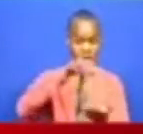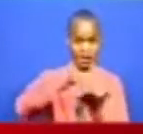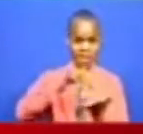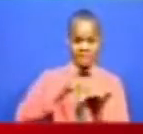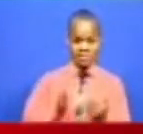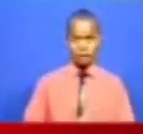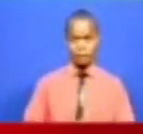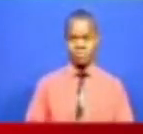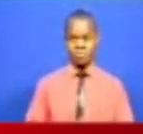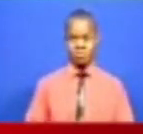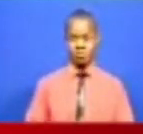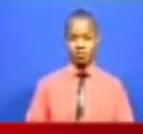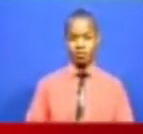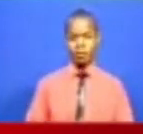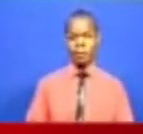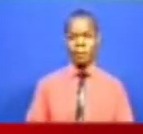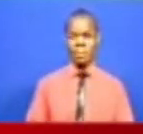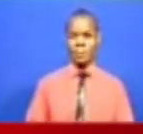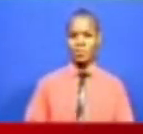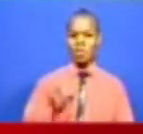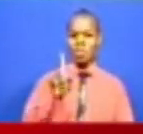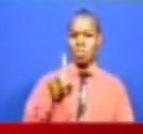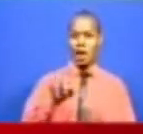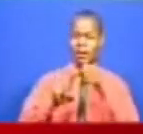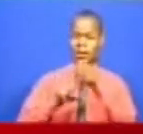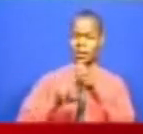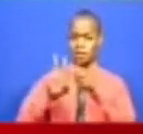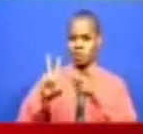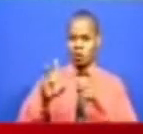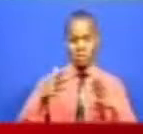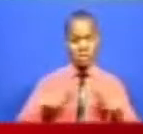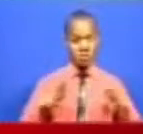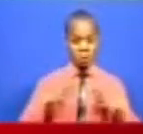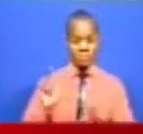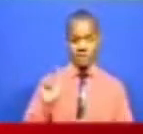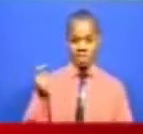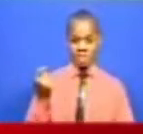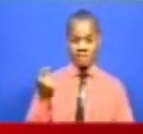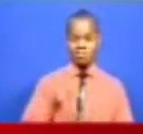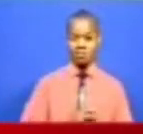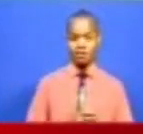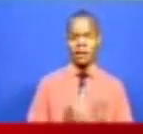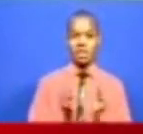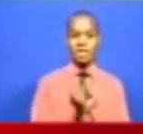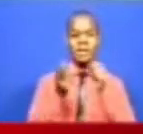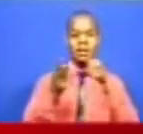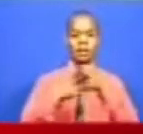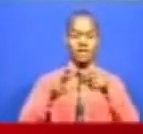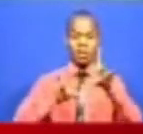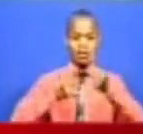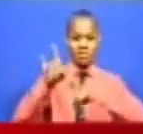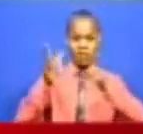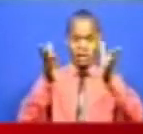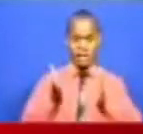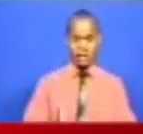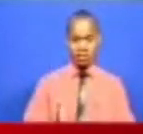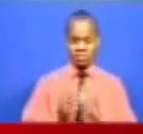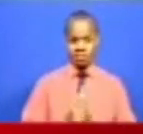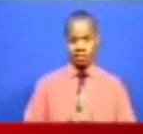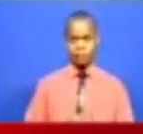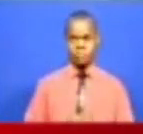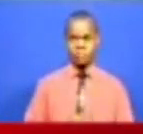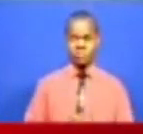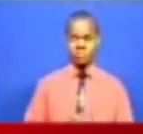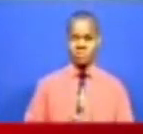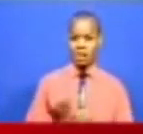Of these cases, 162 are Kenyans and 17 are foreigners. The